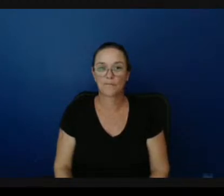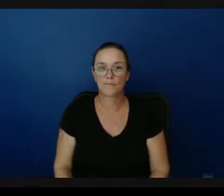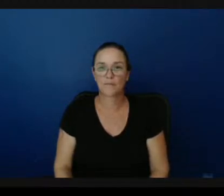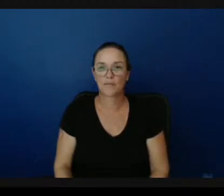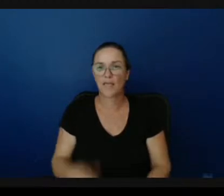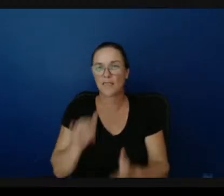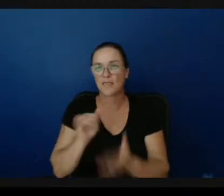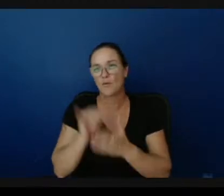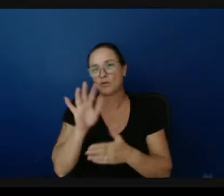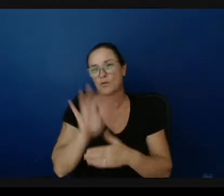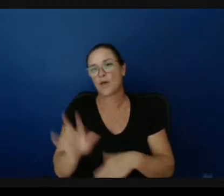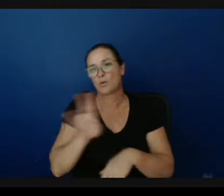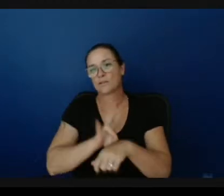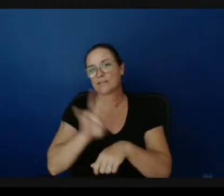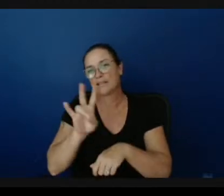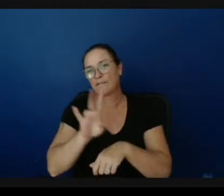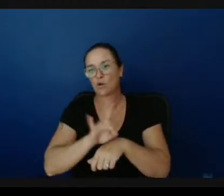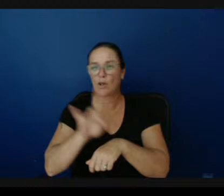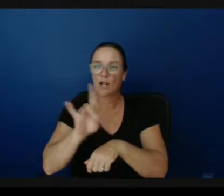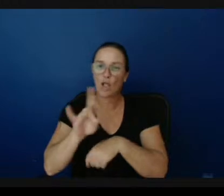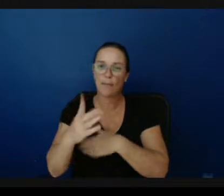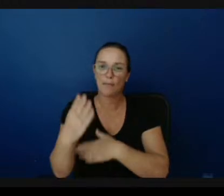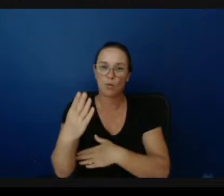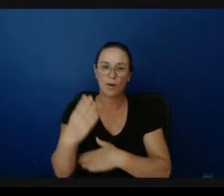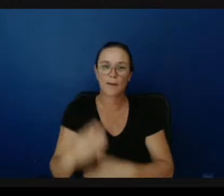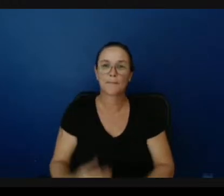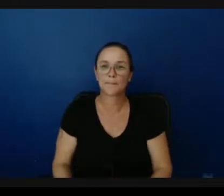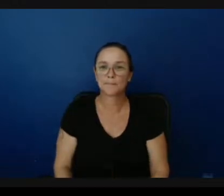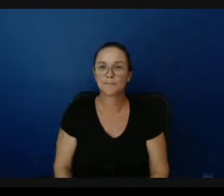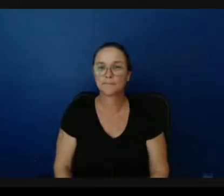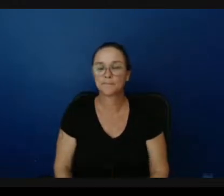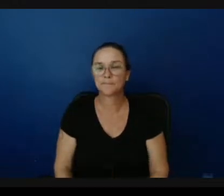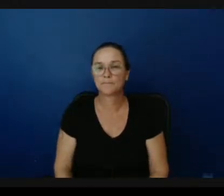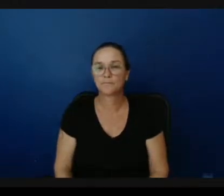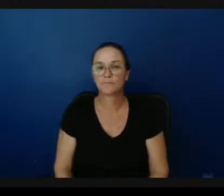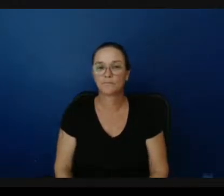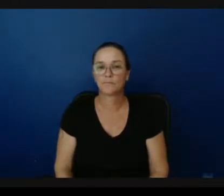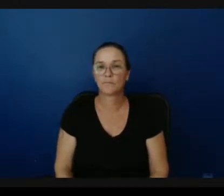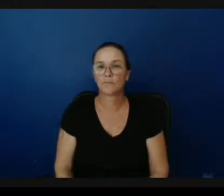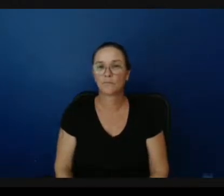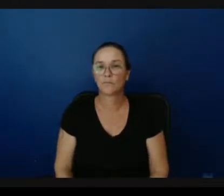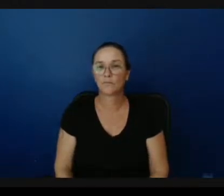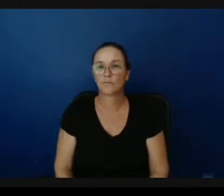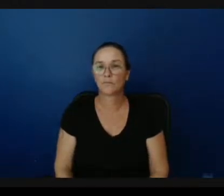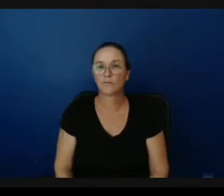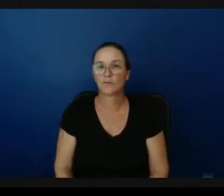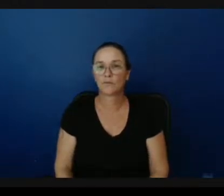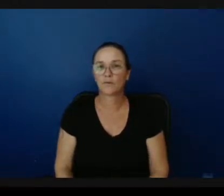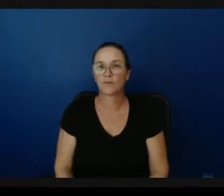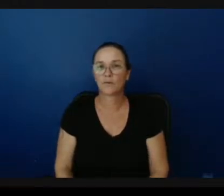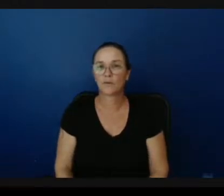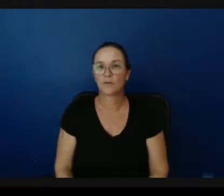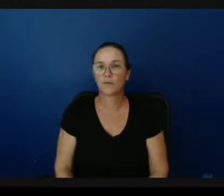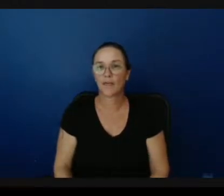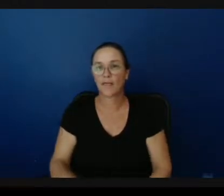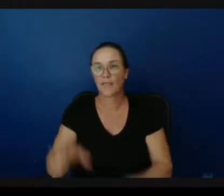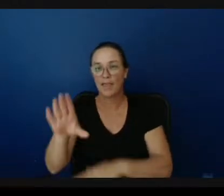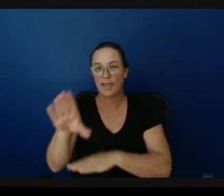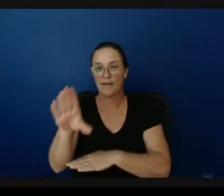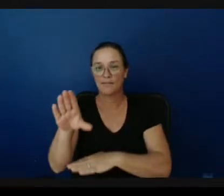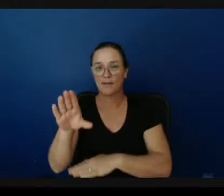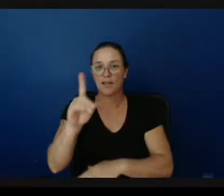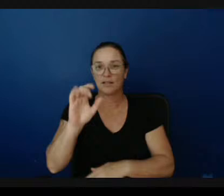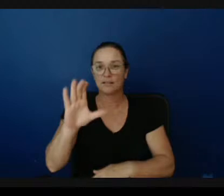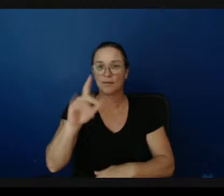about 7 or 8 o'clock in the morning. Right. Moving on, that evening of the